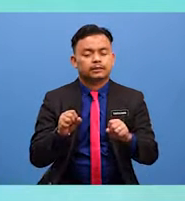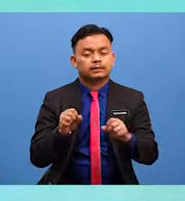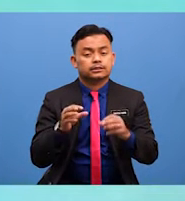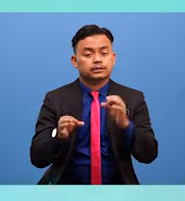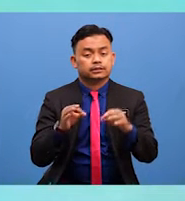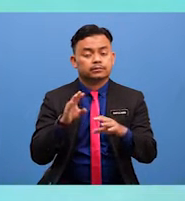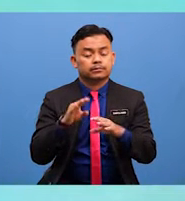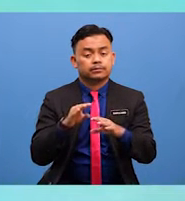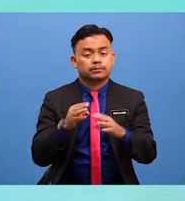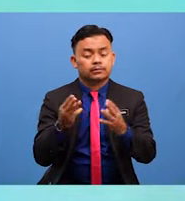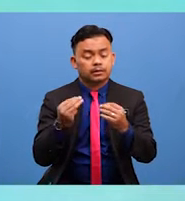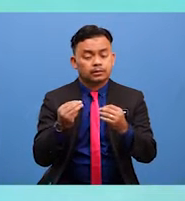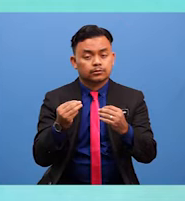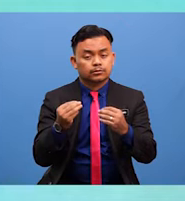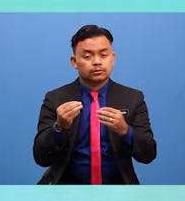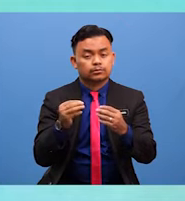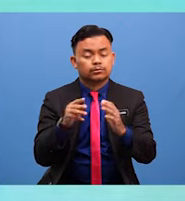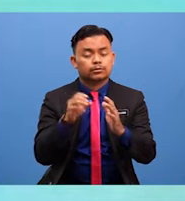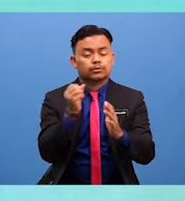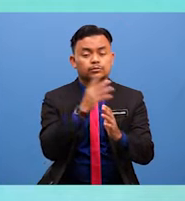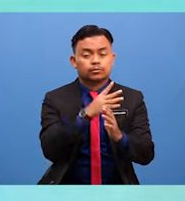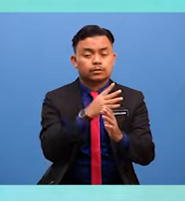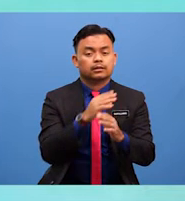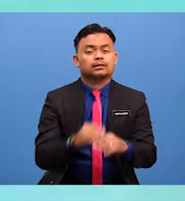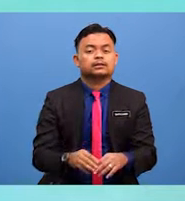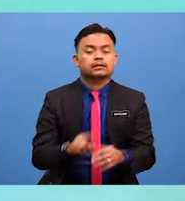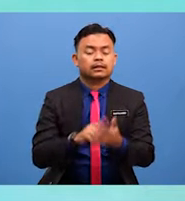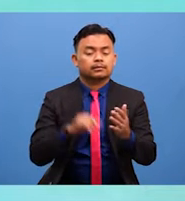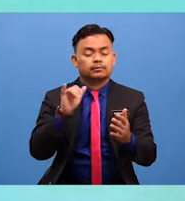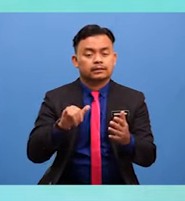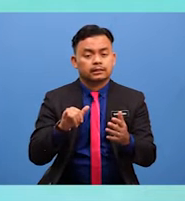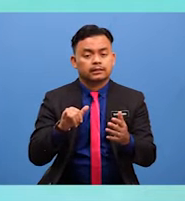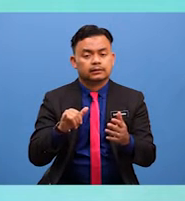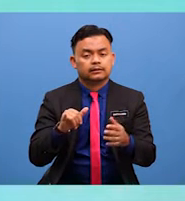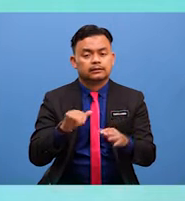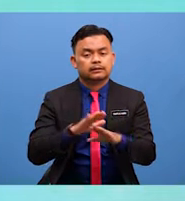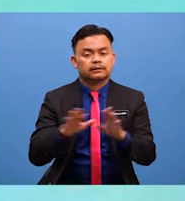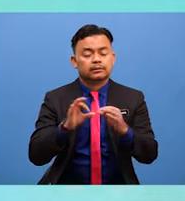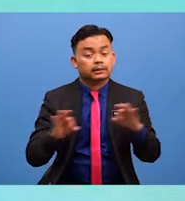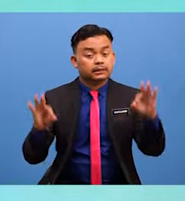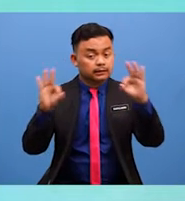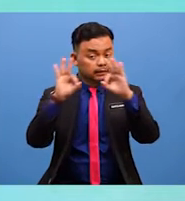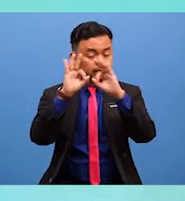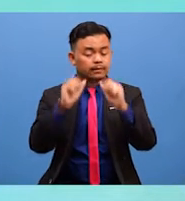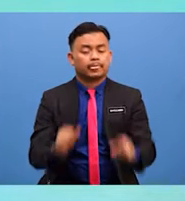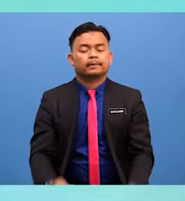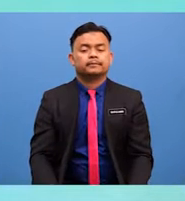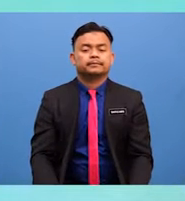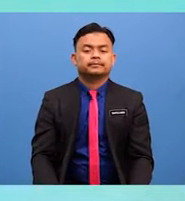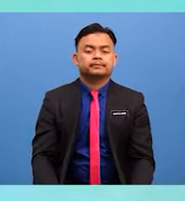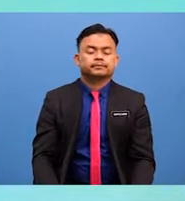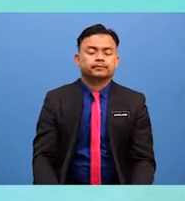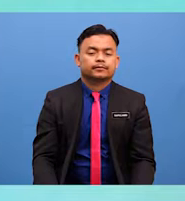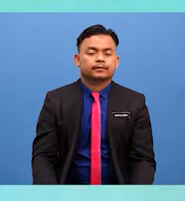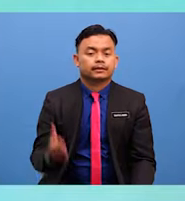email. Here are some of the suggested expressions that you can use to write